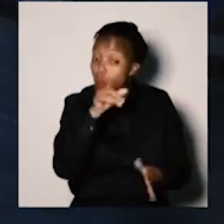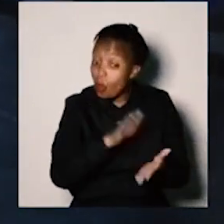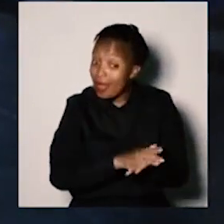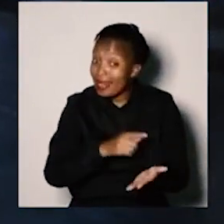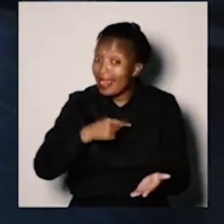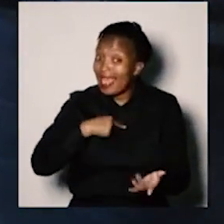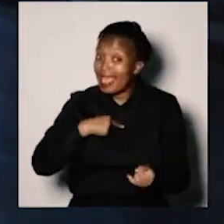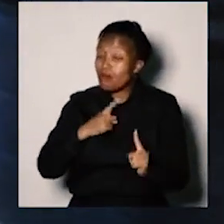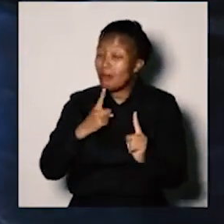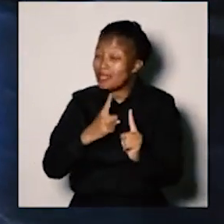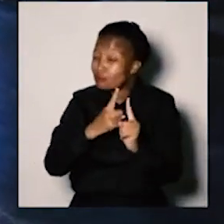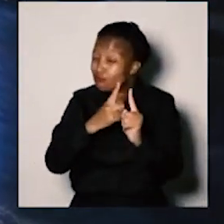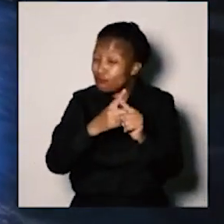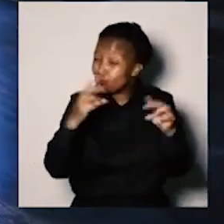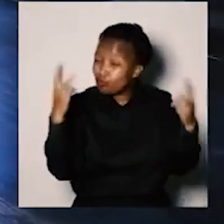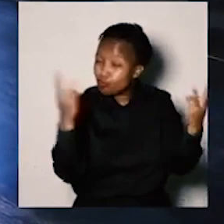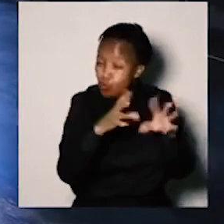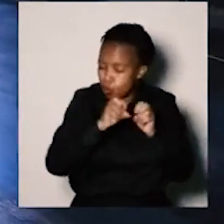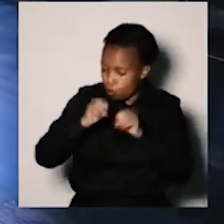who are lost, it is now.